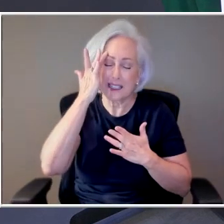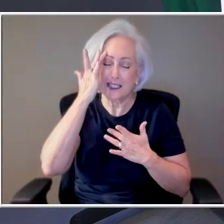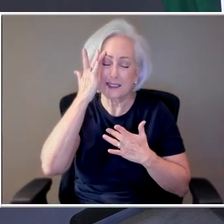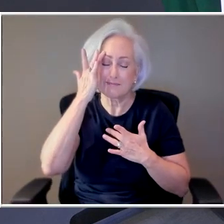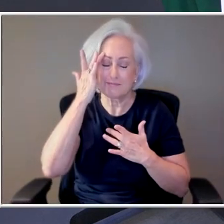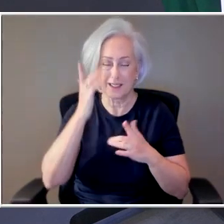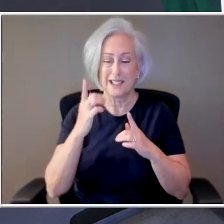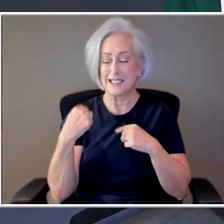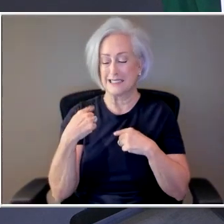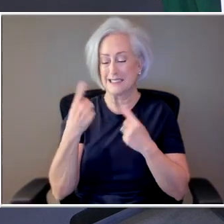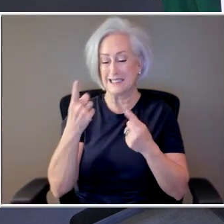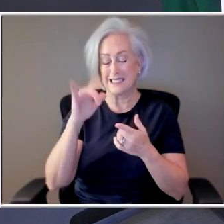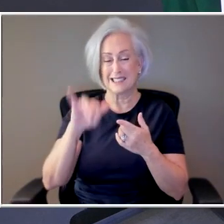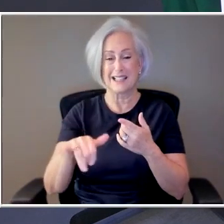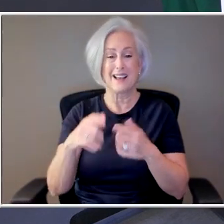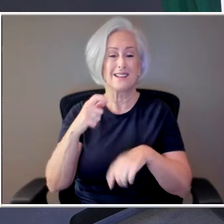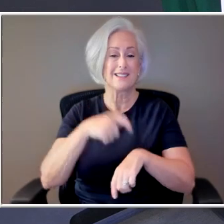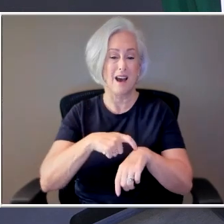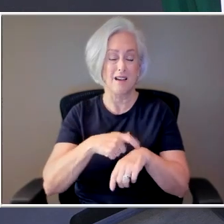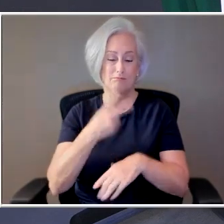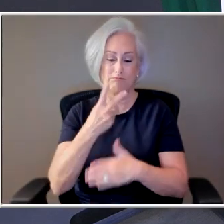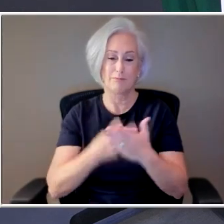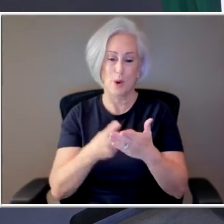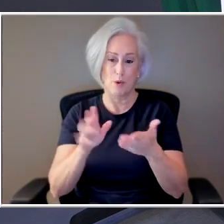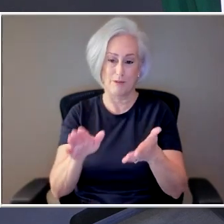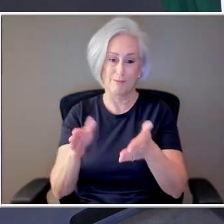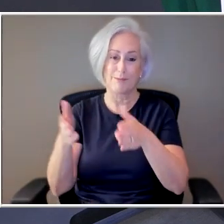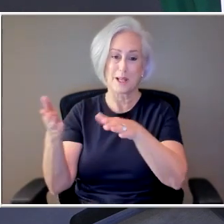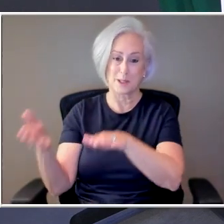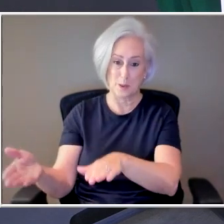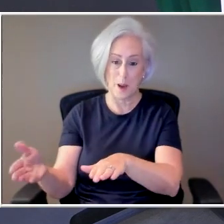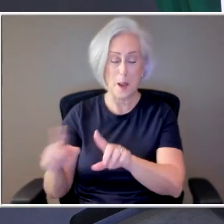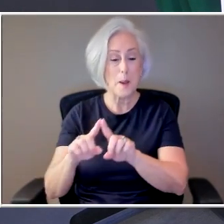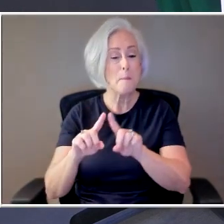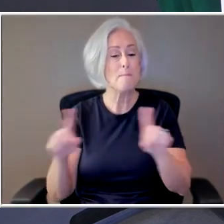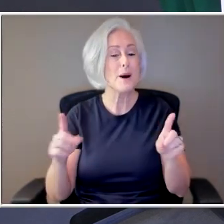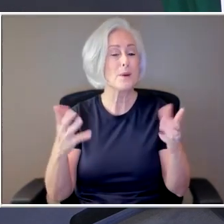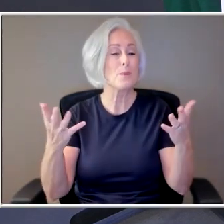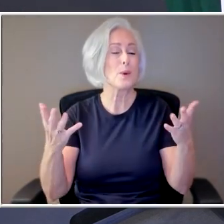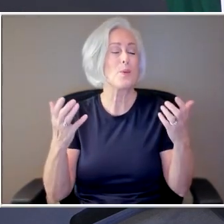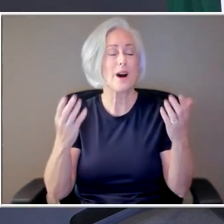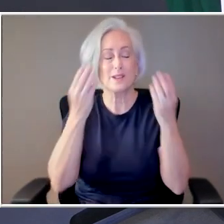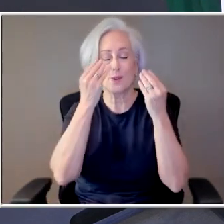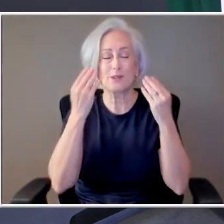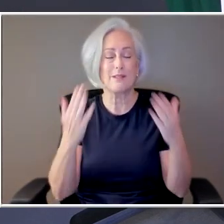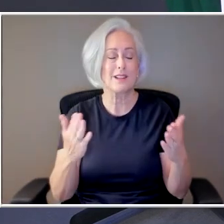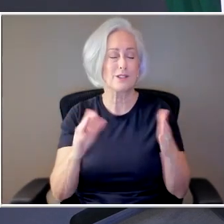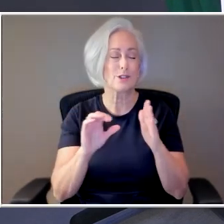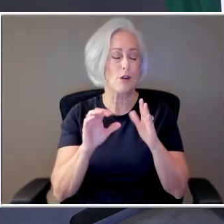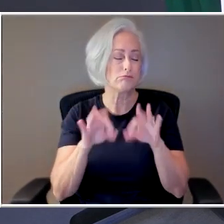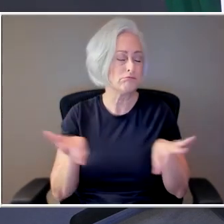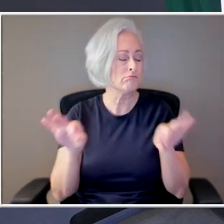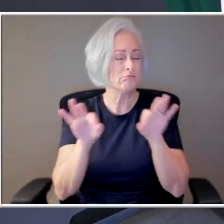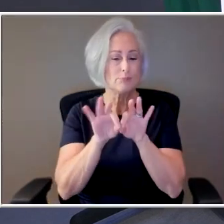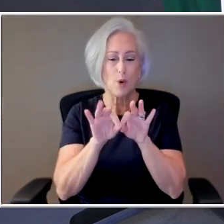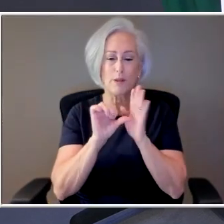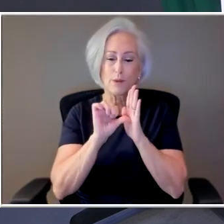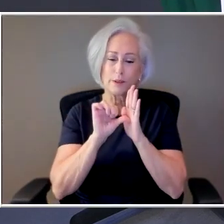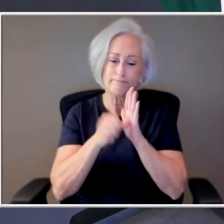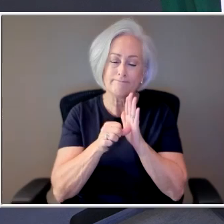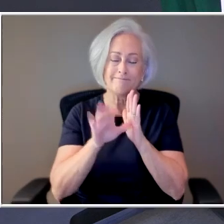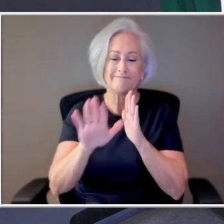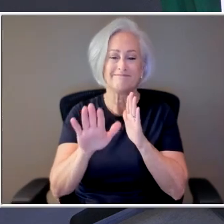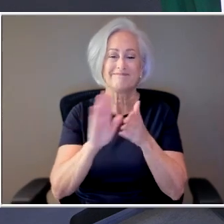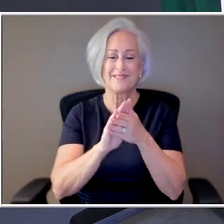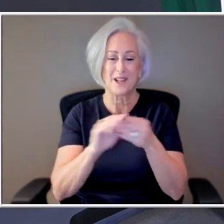away. But we do want to tell you that it was just so important that we highlighted these patients because they're just such great stories. And we just want to welcome